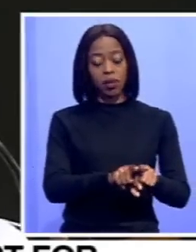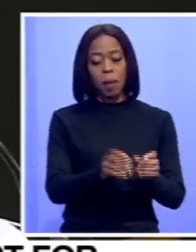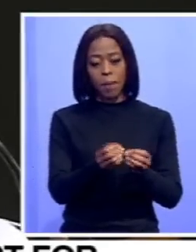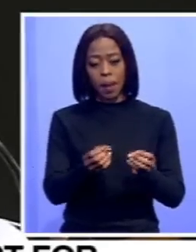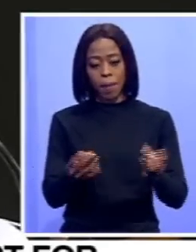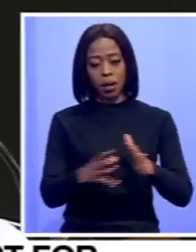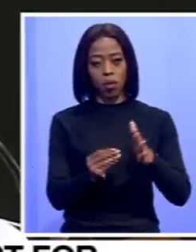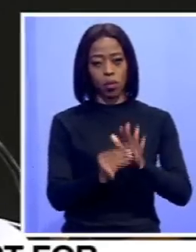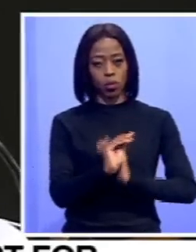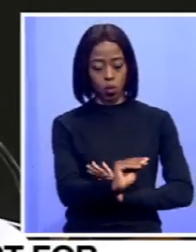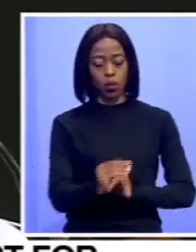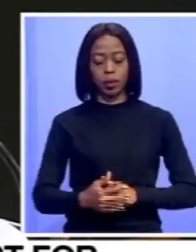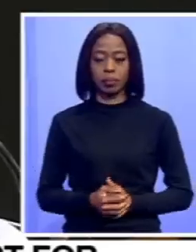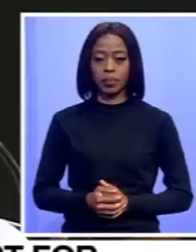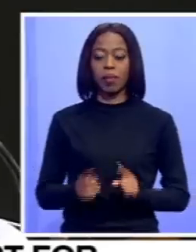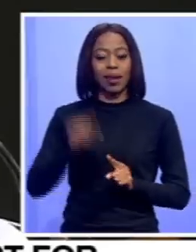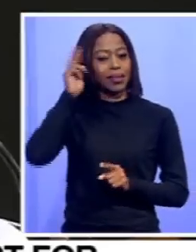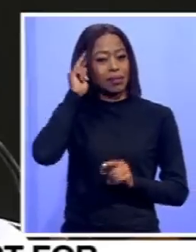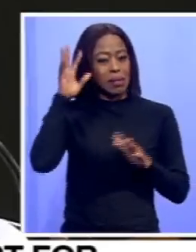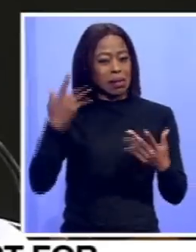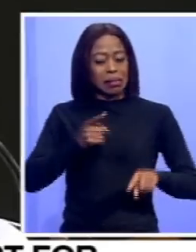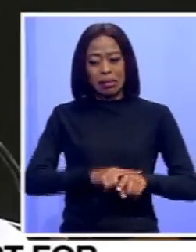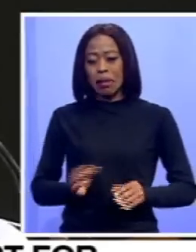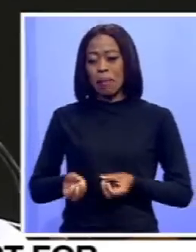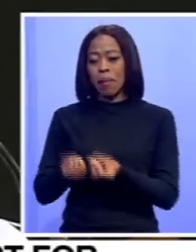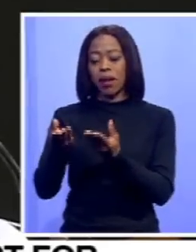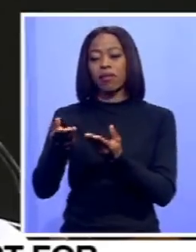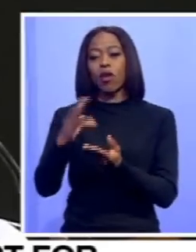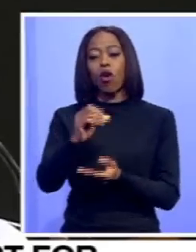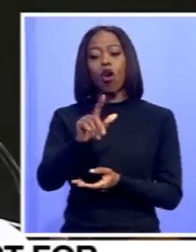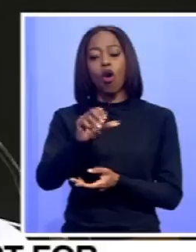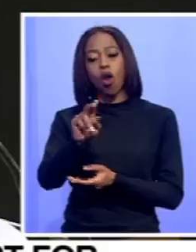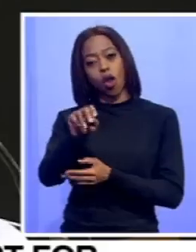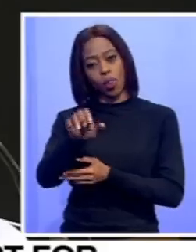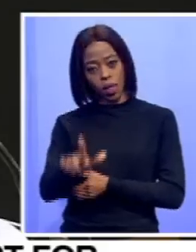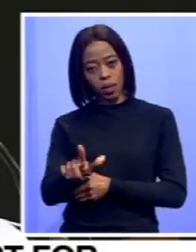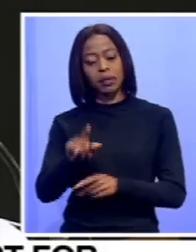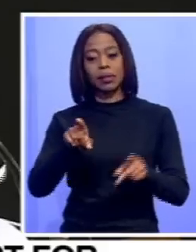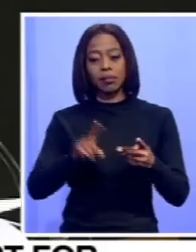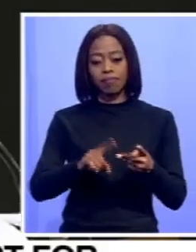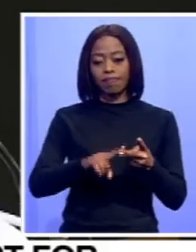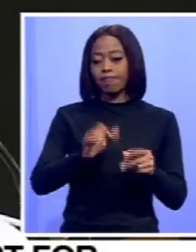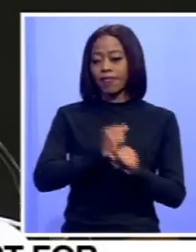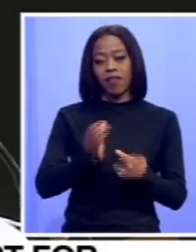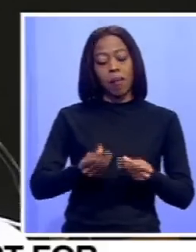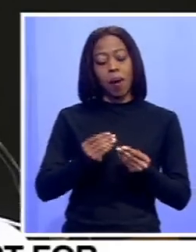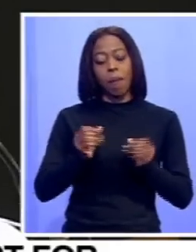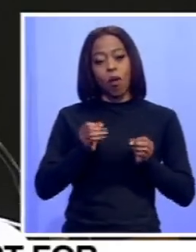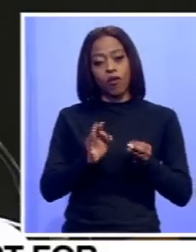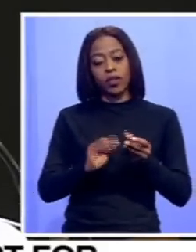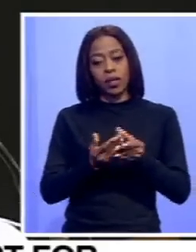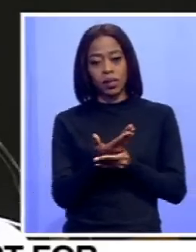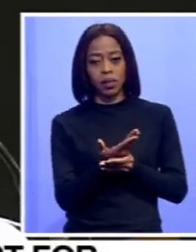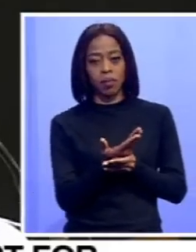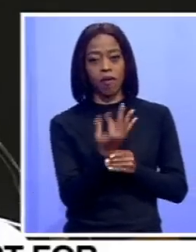copies. Sub 3. He could not remember when he had given the footage to Colonel Sianejo, did not receive an official receipt for it. Sub